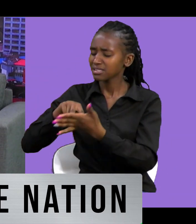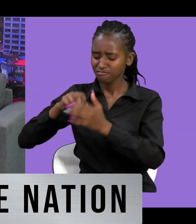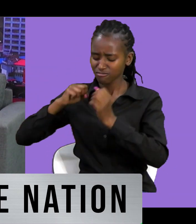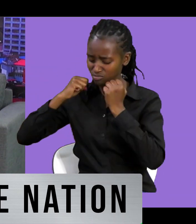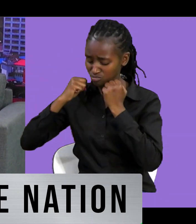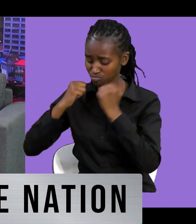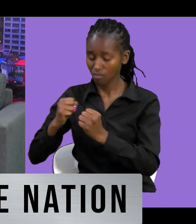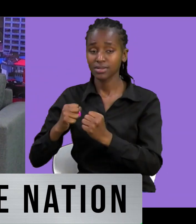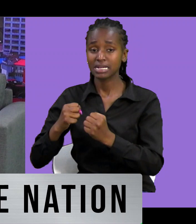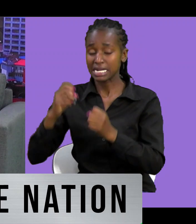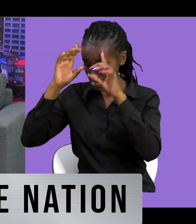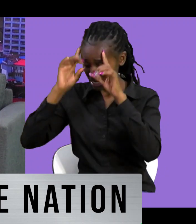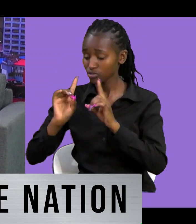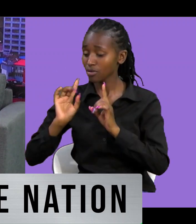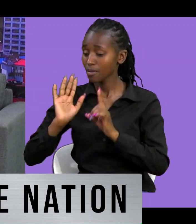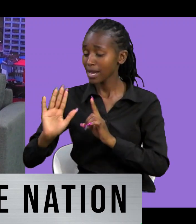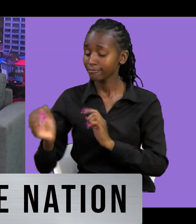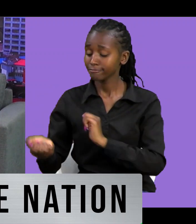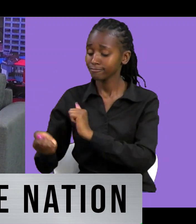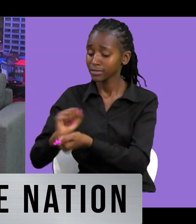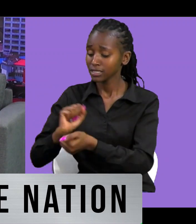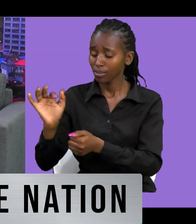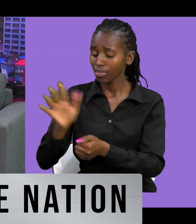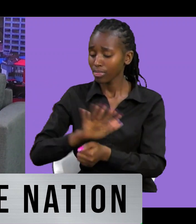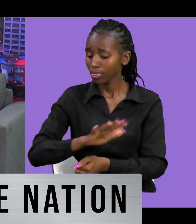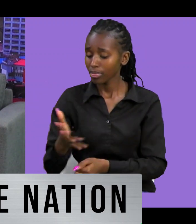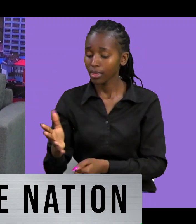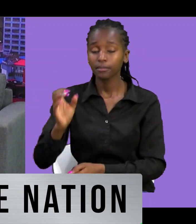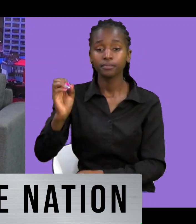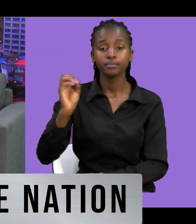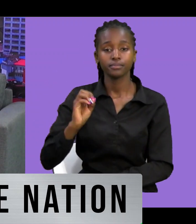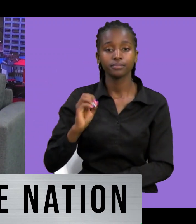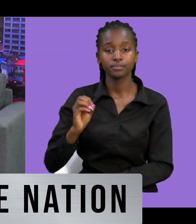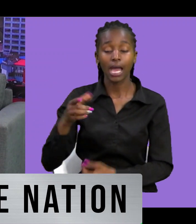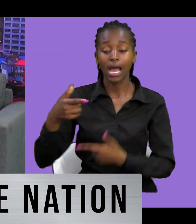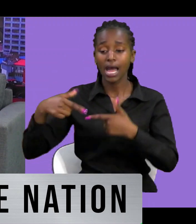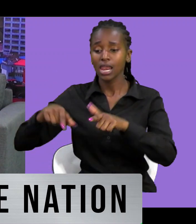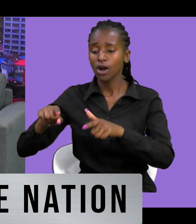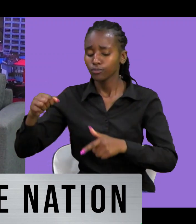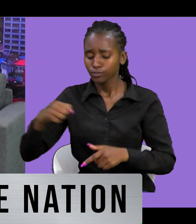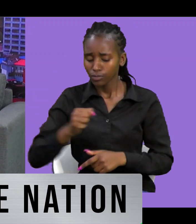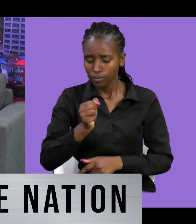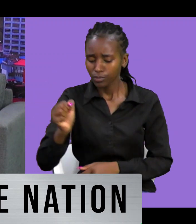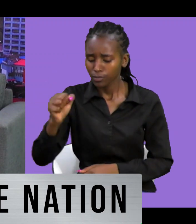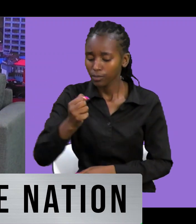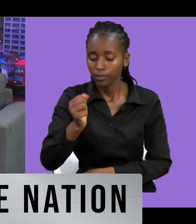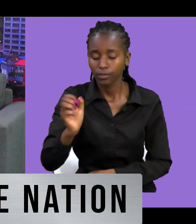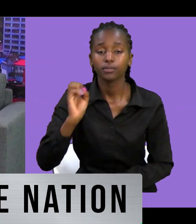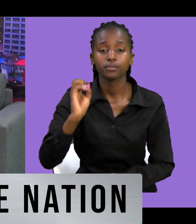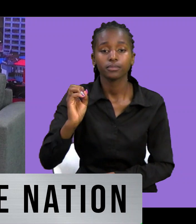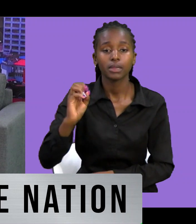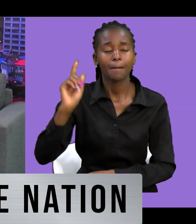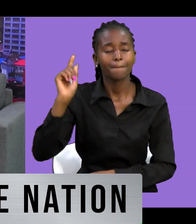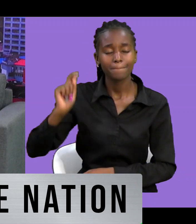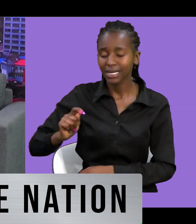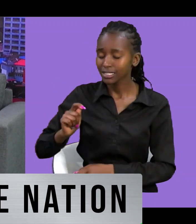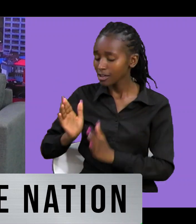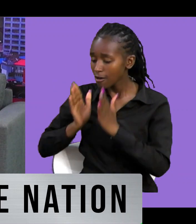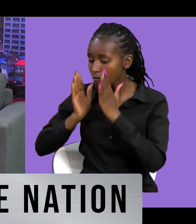Because for her, she was like, I'm not going to go in this direction when the people who elected me are